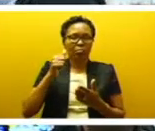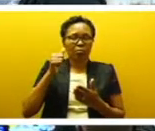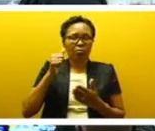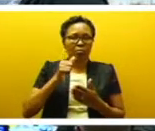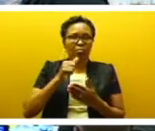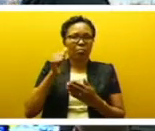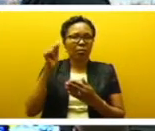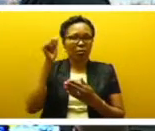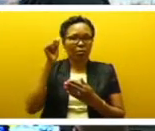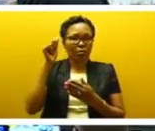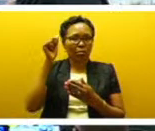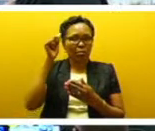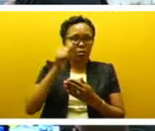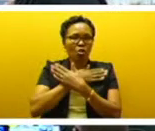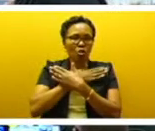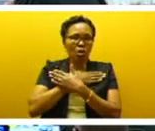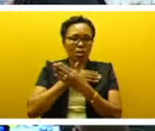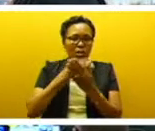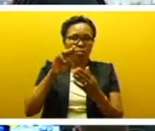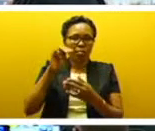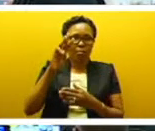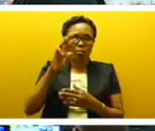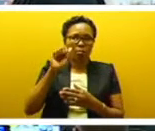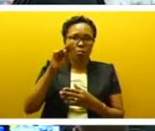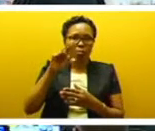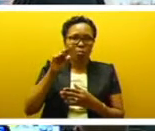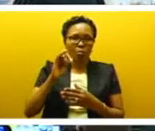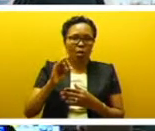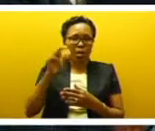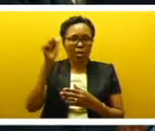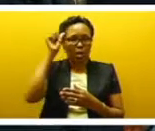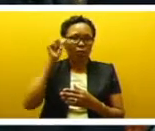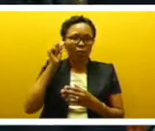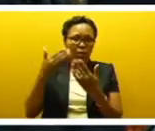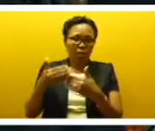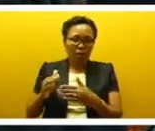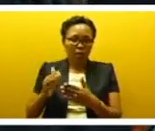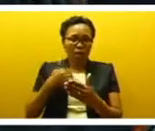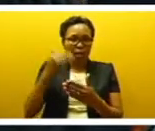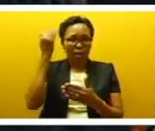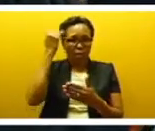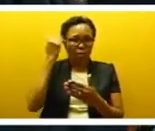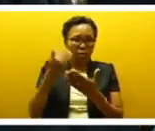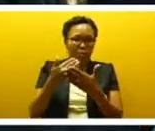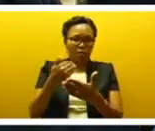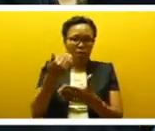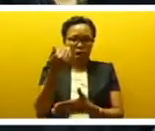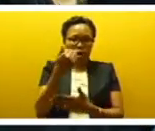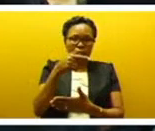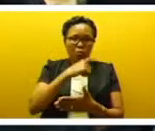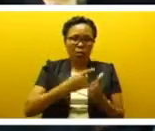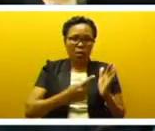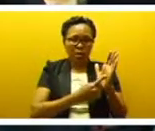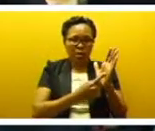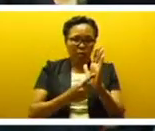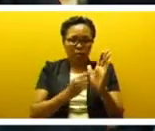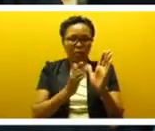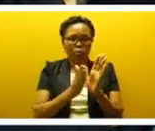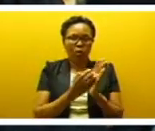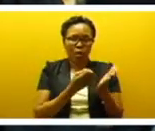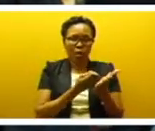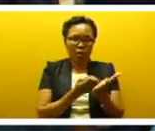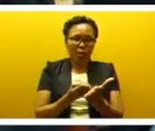Mwangi has just left off. The court had asked that we demonstrate with examples in real